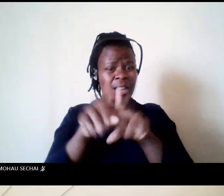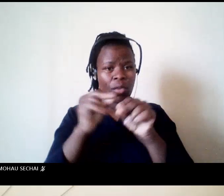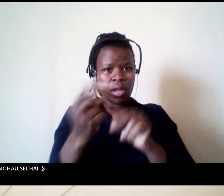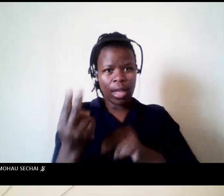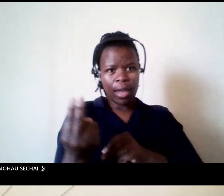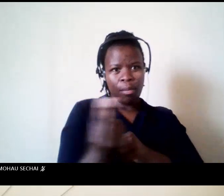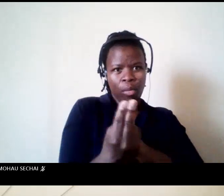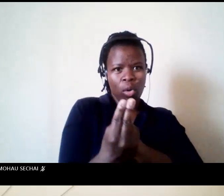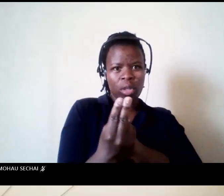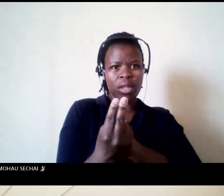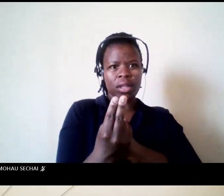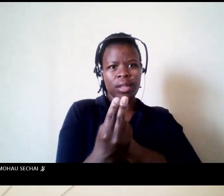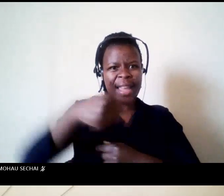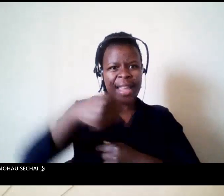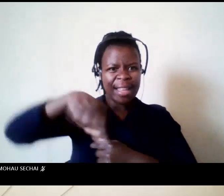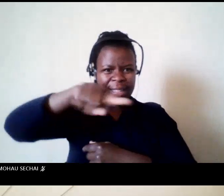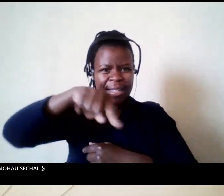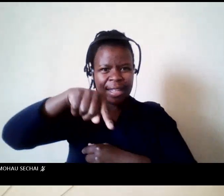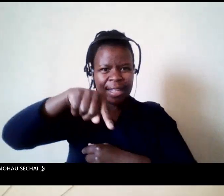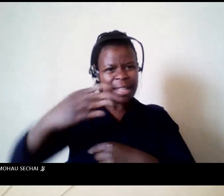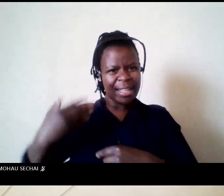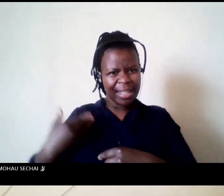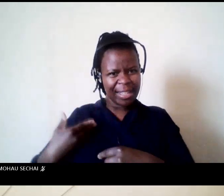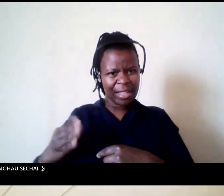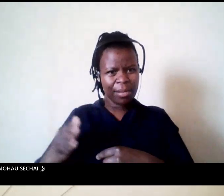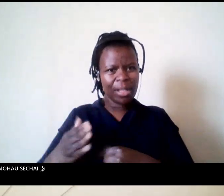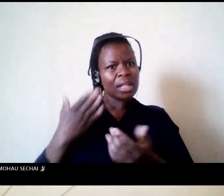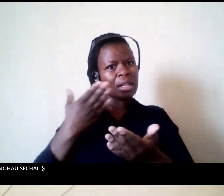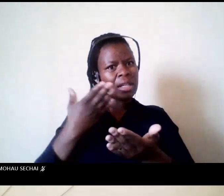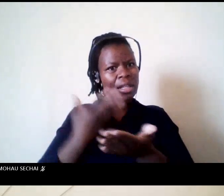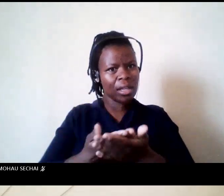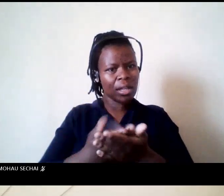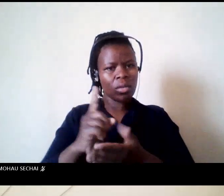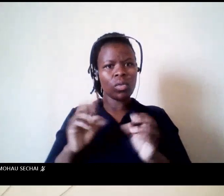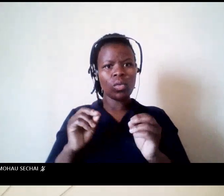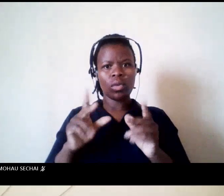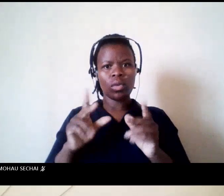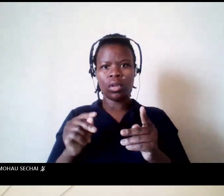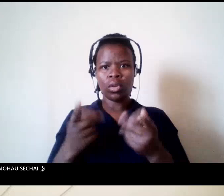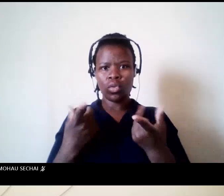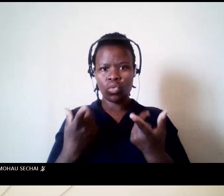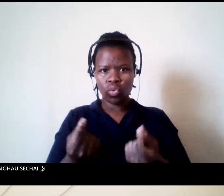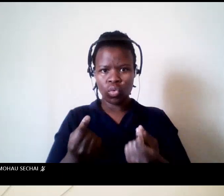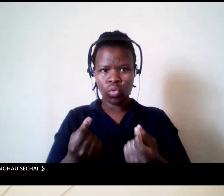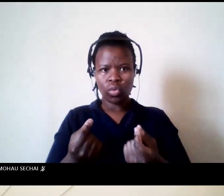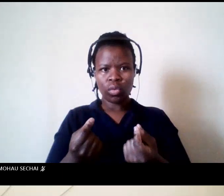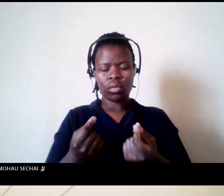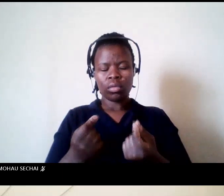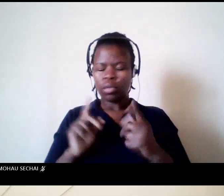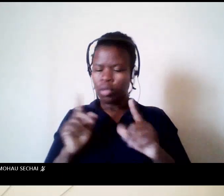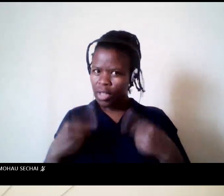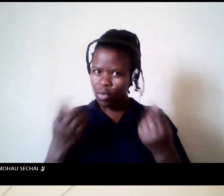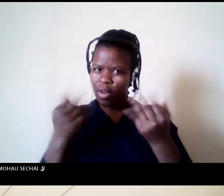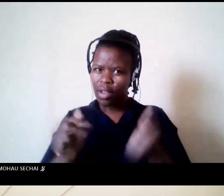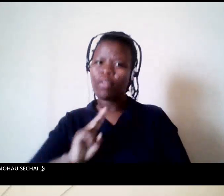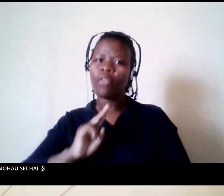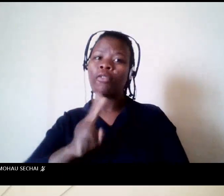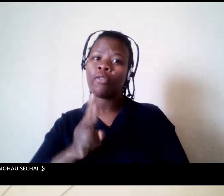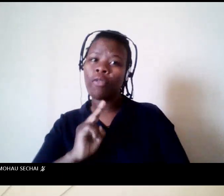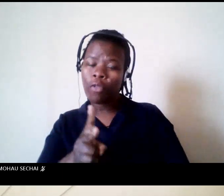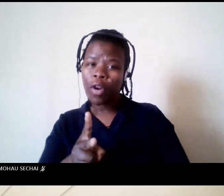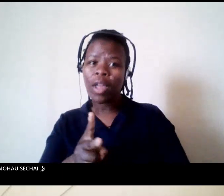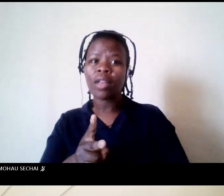circle, I didn't want to come to a point where I will ethically, as we put it, not have the voice of the one, but